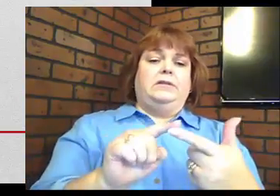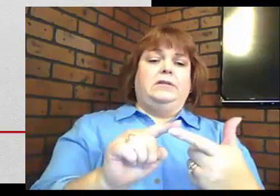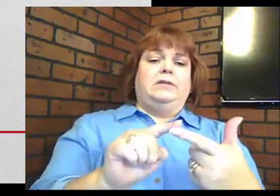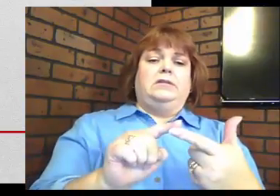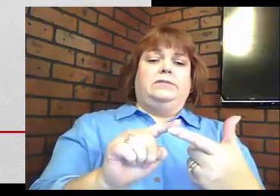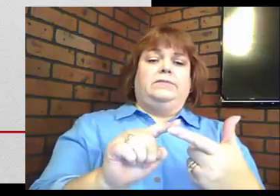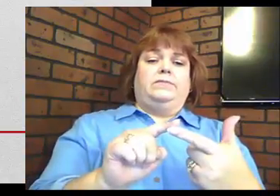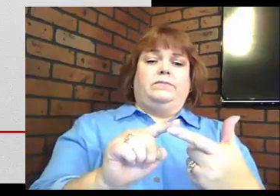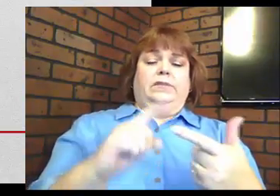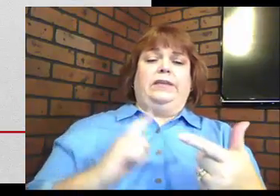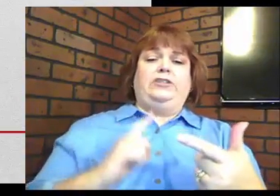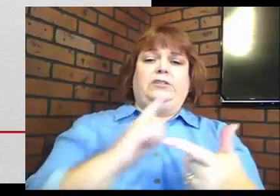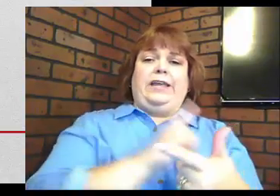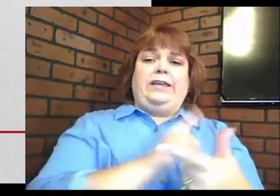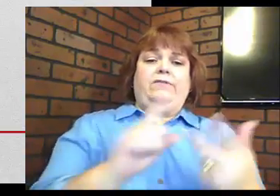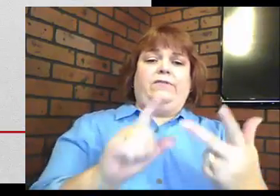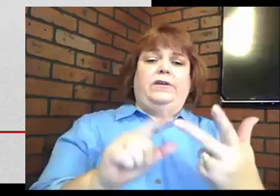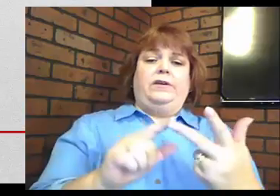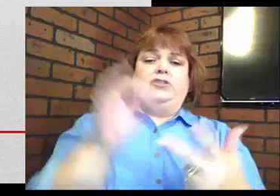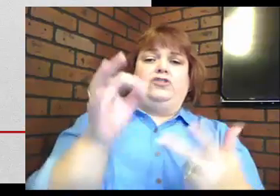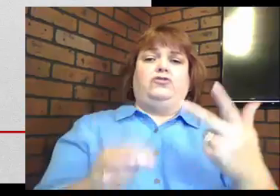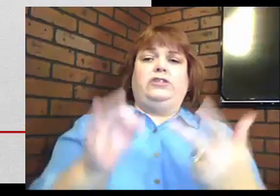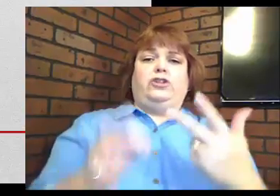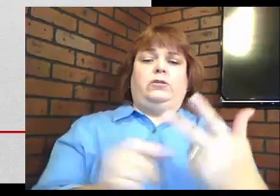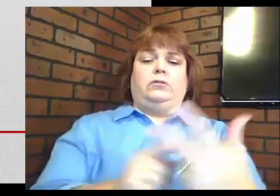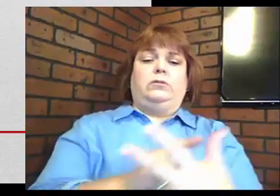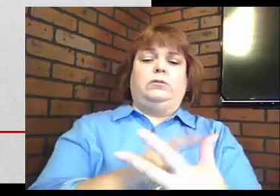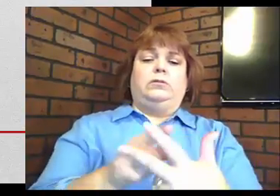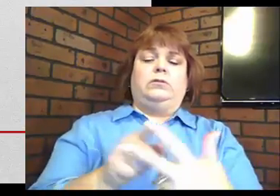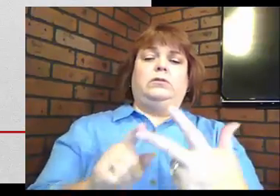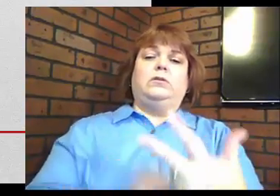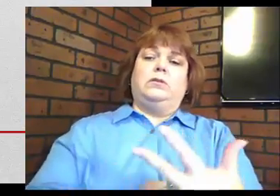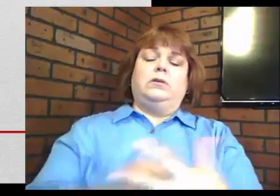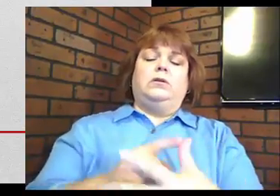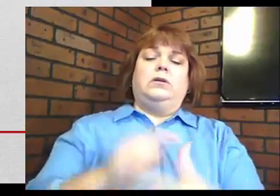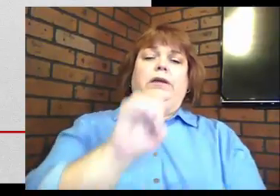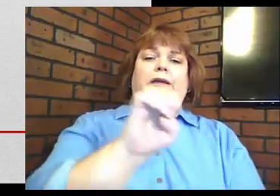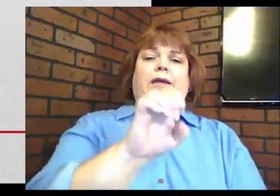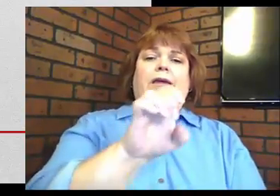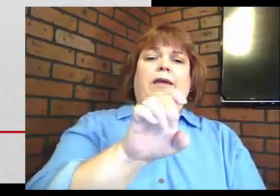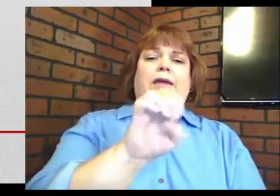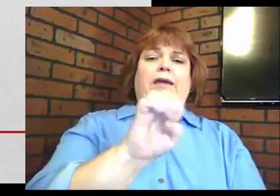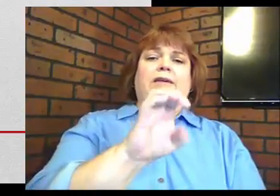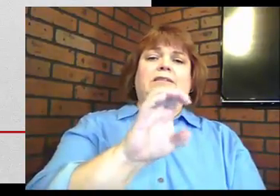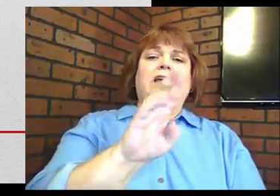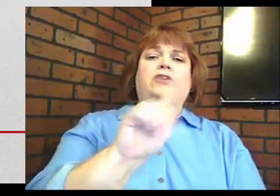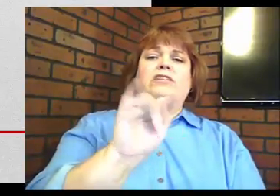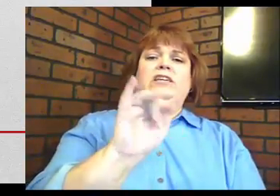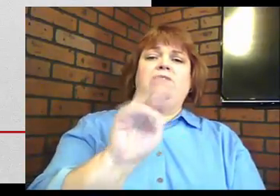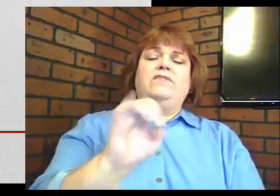Facts, reasons, examples, ideas that you give to support your idea.